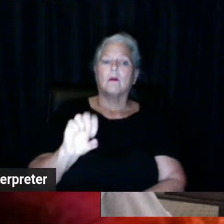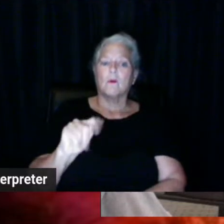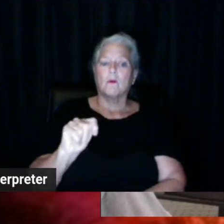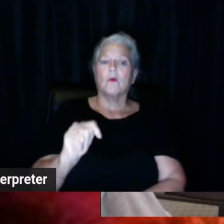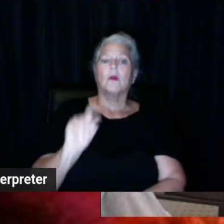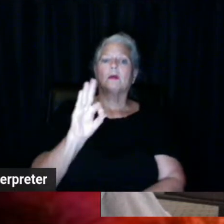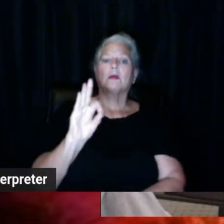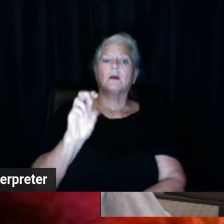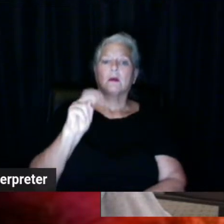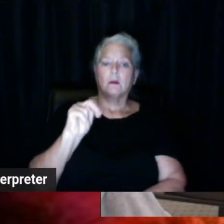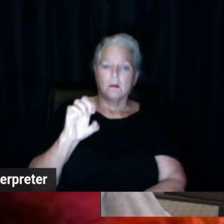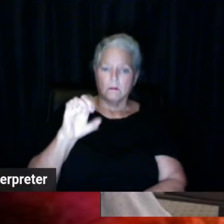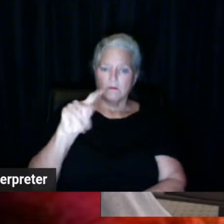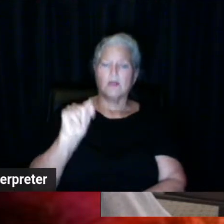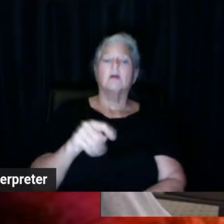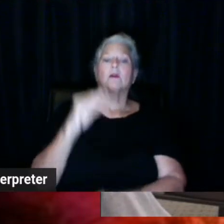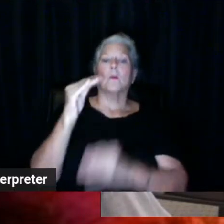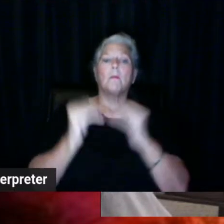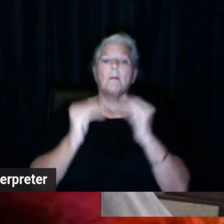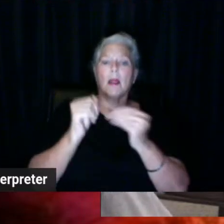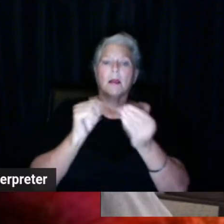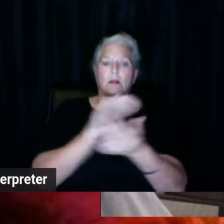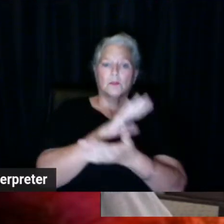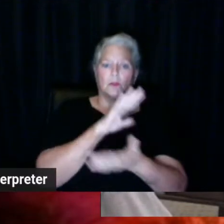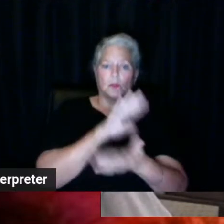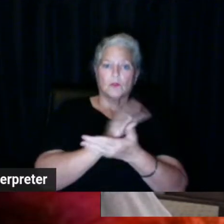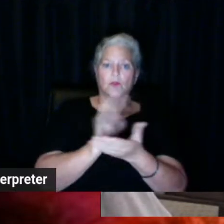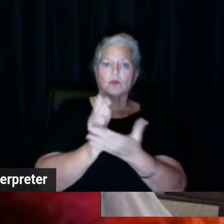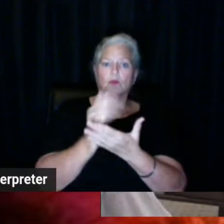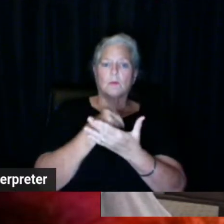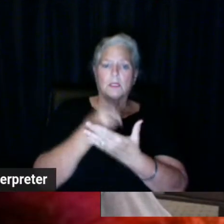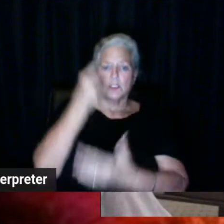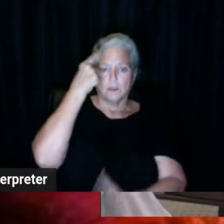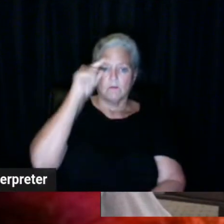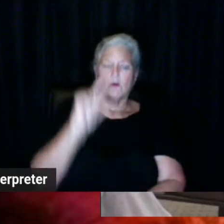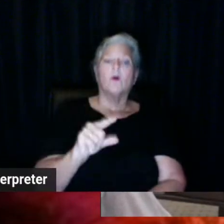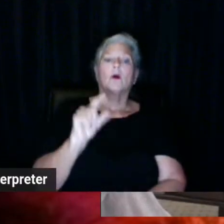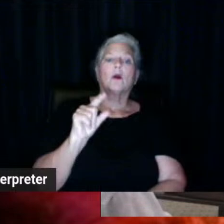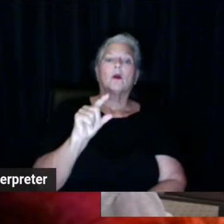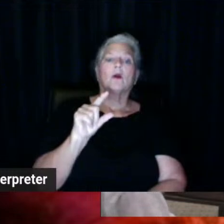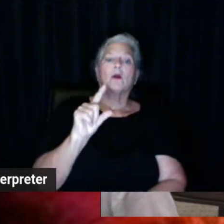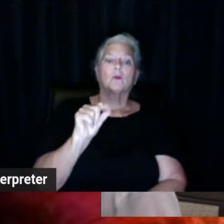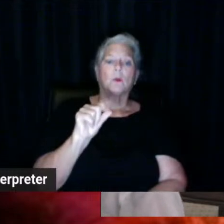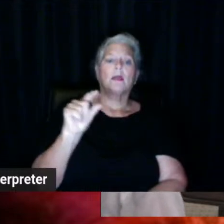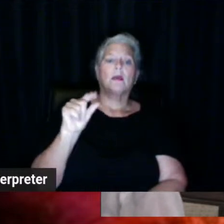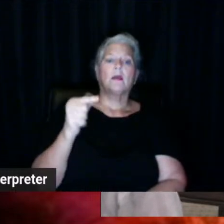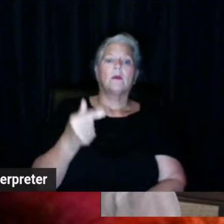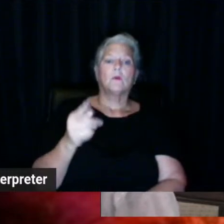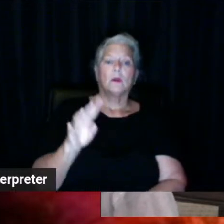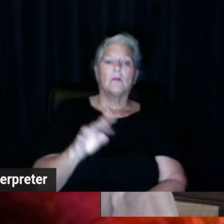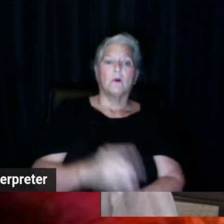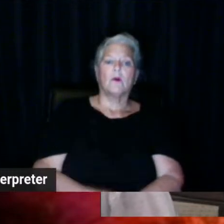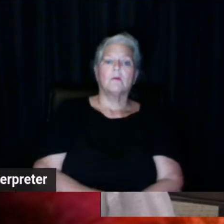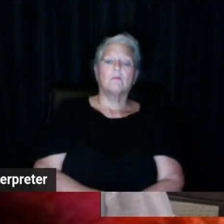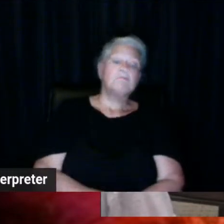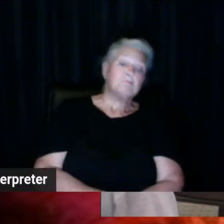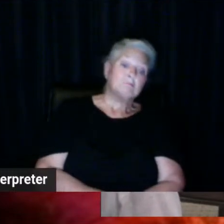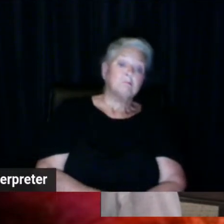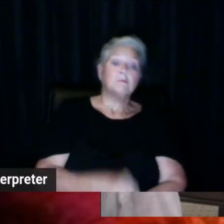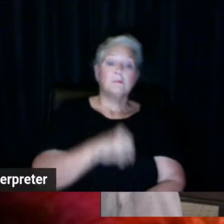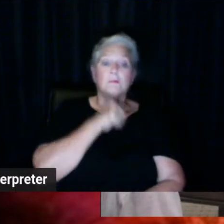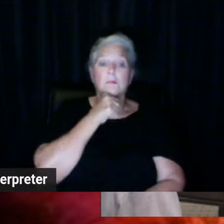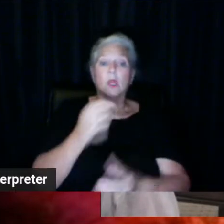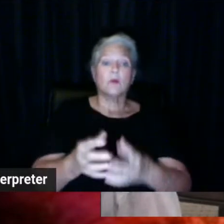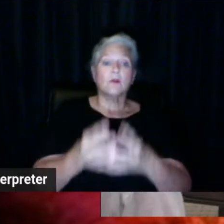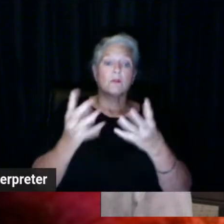the school budget for fiscal '24. And Brian, if you want to. Yeah, not too much to add other than, the last few